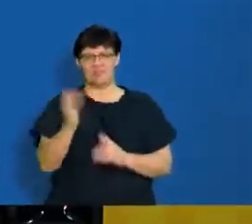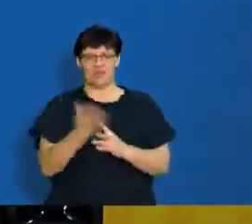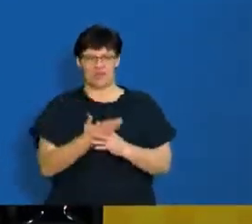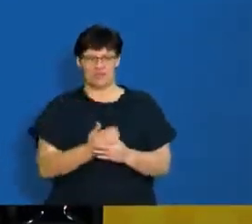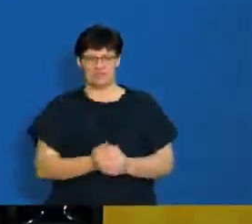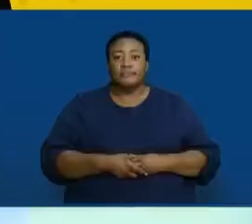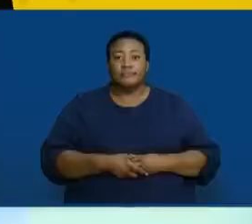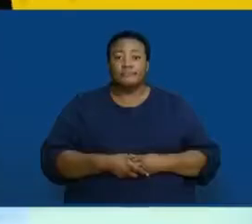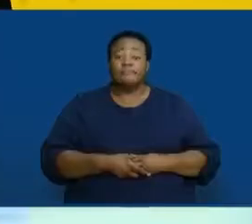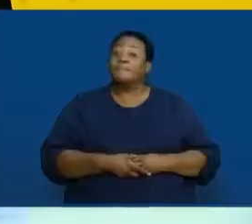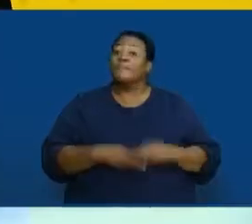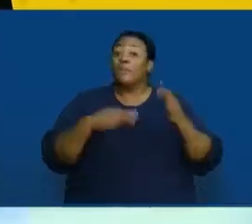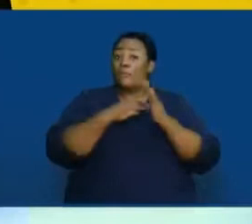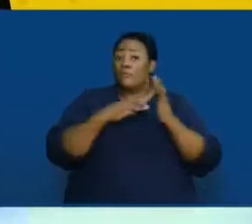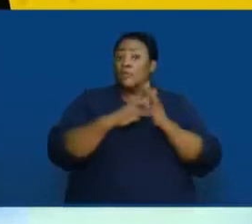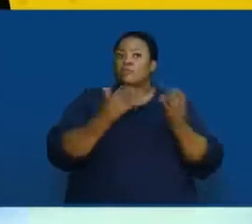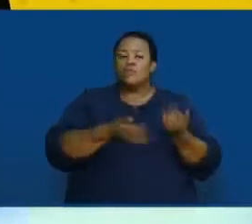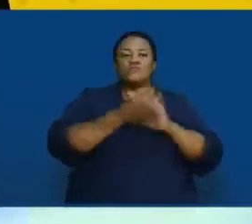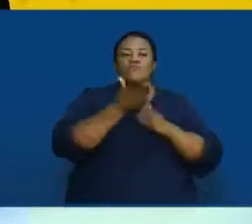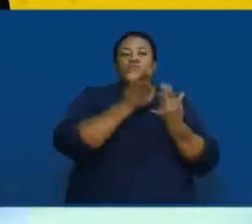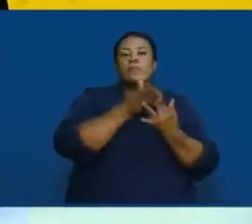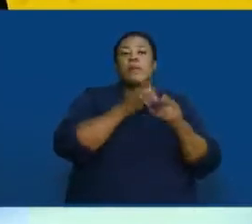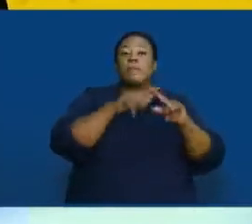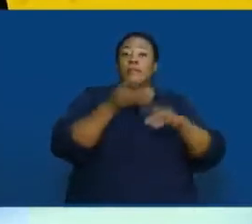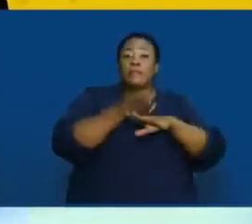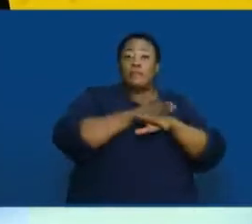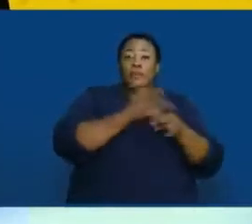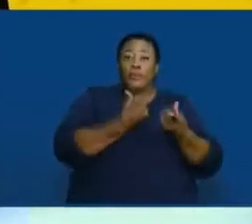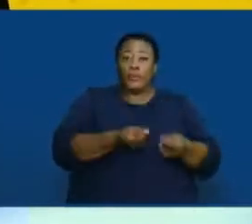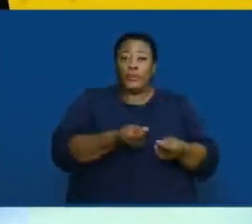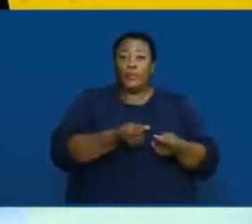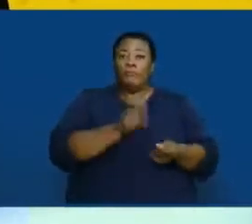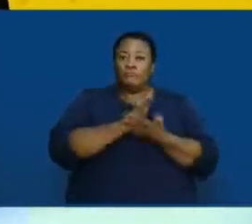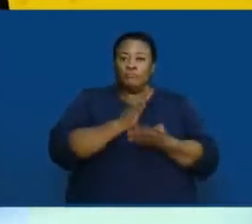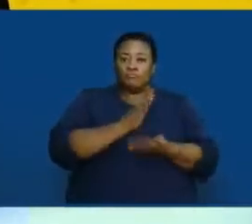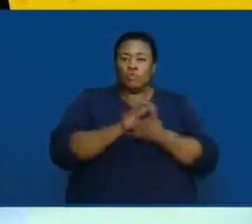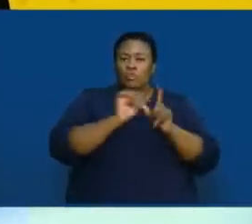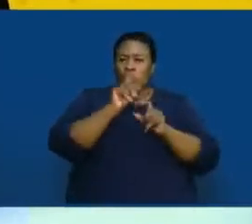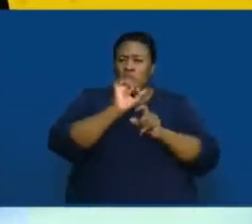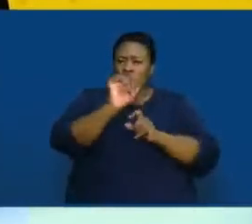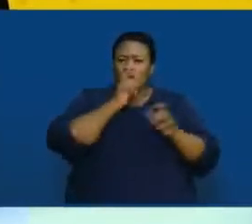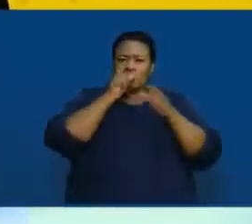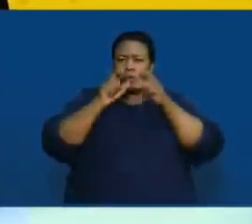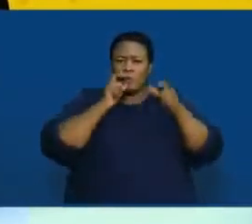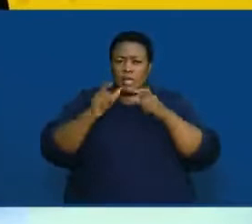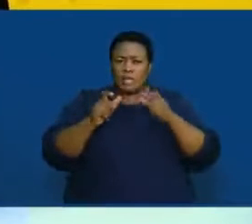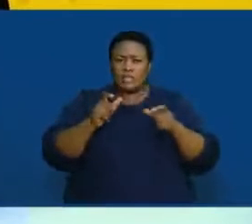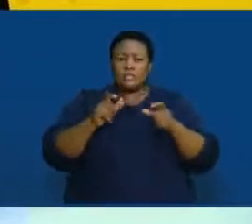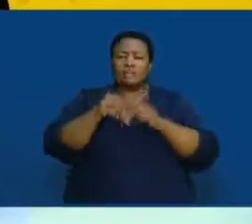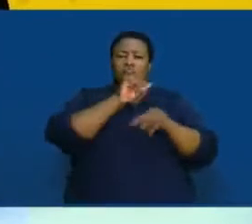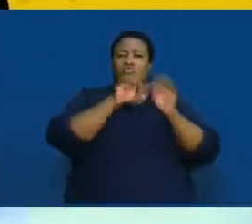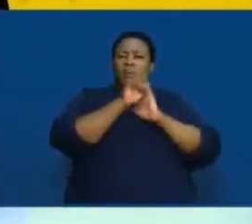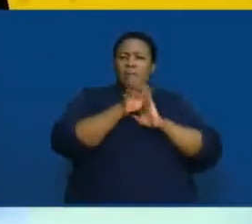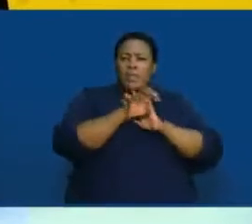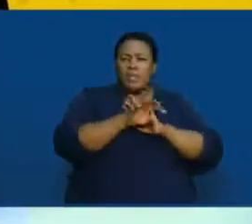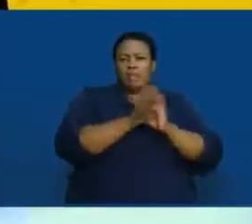guys. Matrix, we'll take a quick break, but before we do, don't forget to send your questions and comments through to all of our